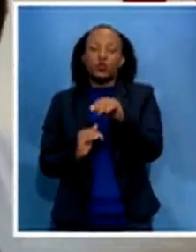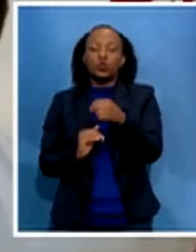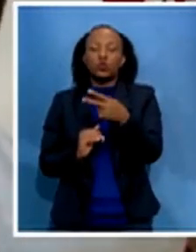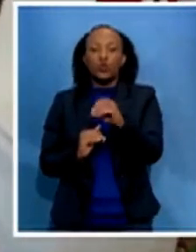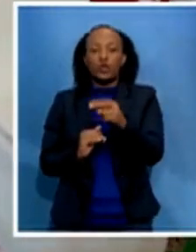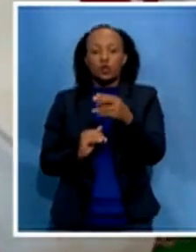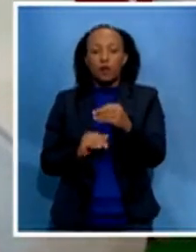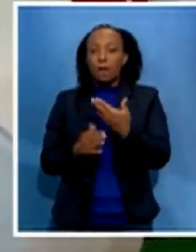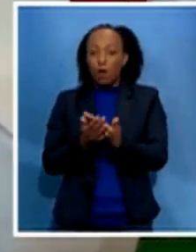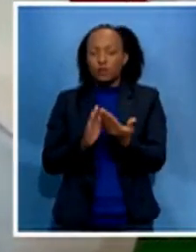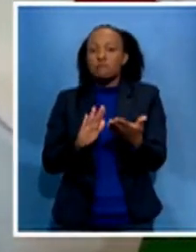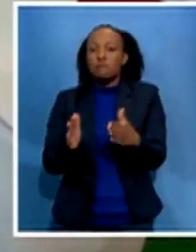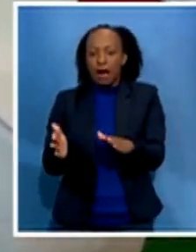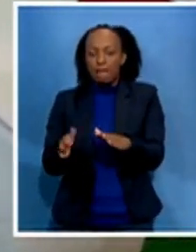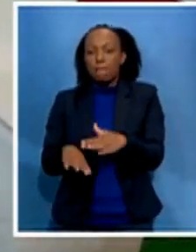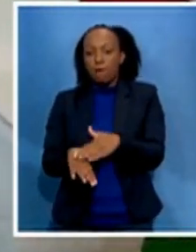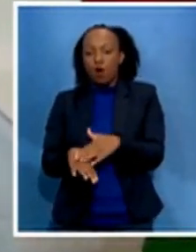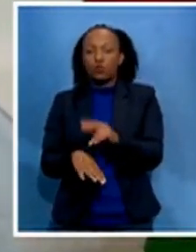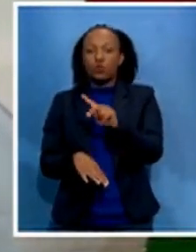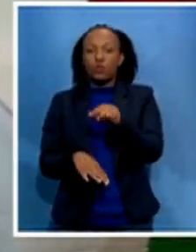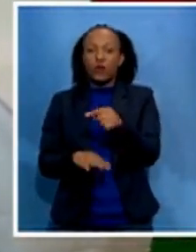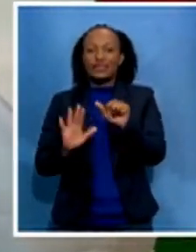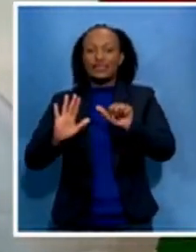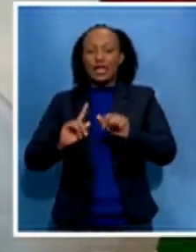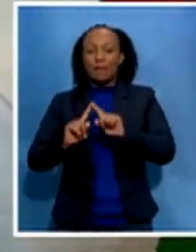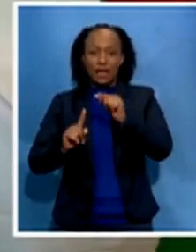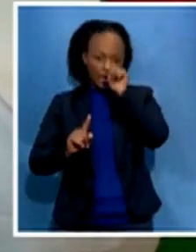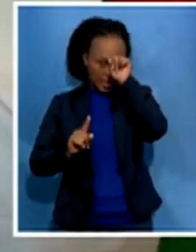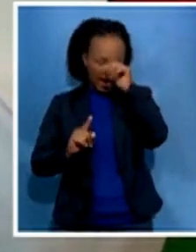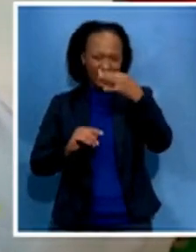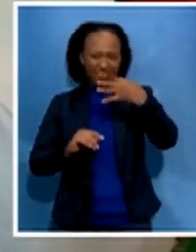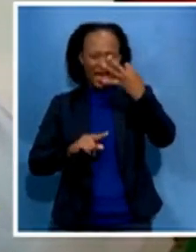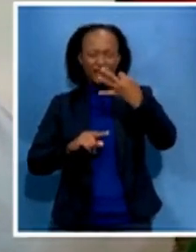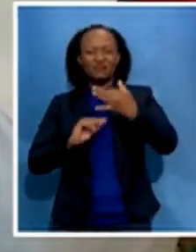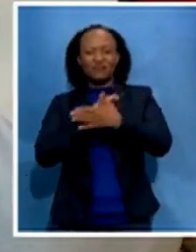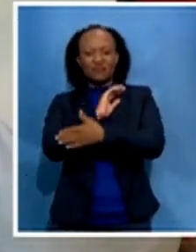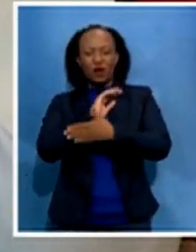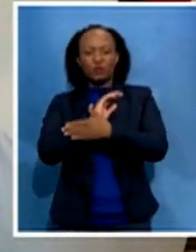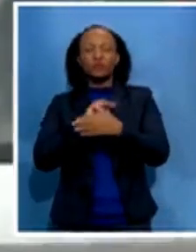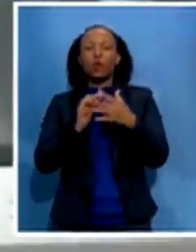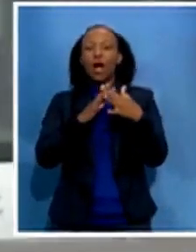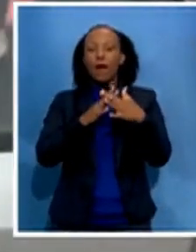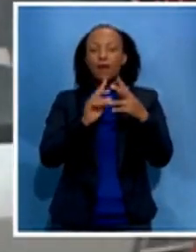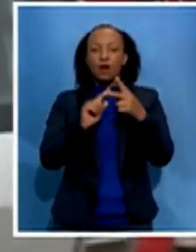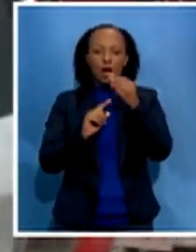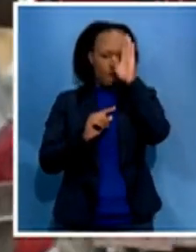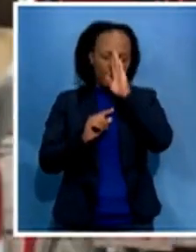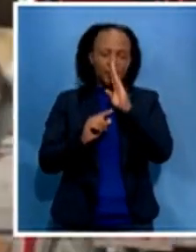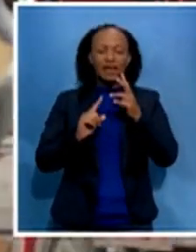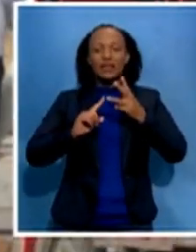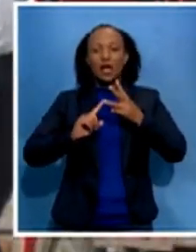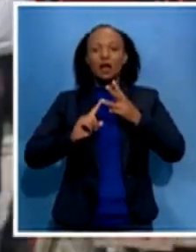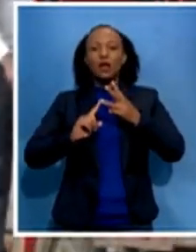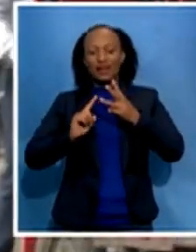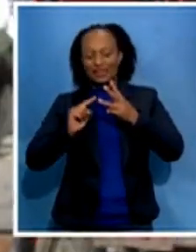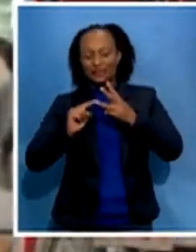India is now the world's third worst hit country after the United States and Brazil in terms of overall cases. Experts say a complete opening